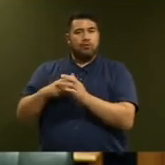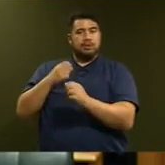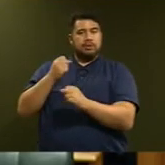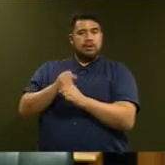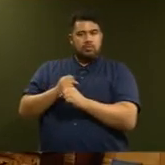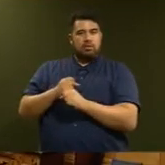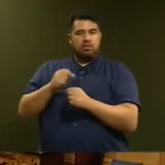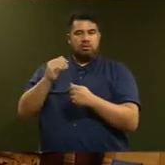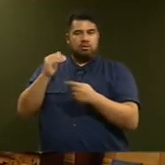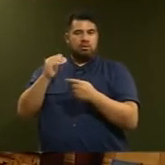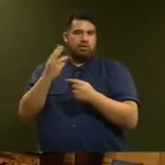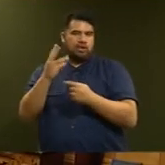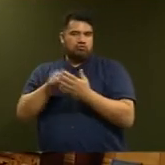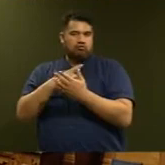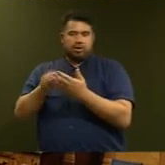yesterday's Cabinet?